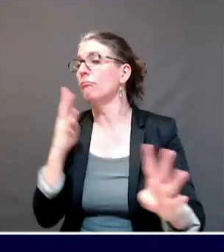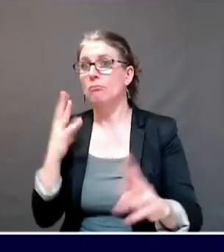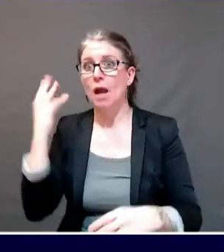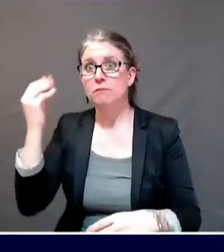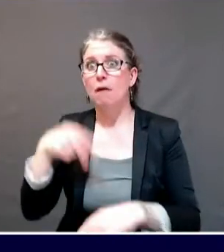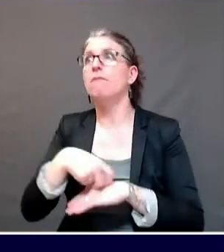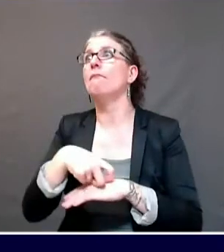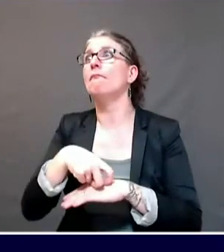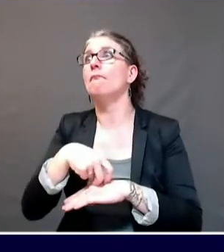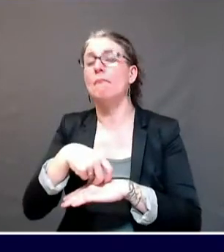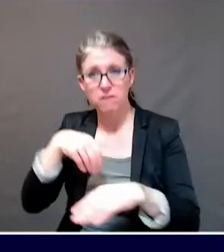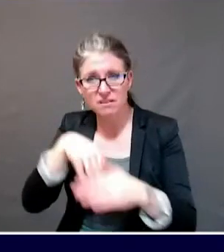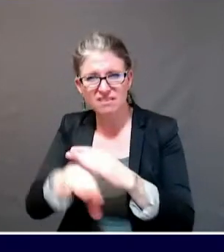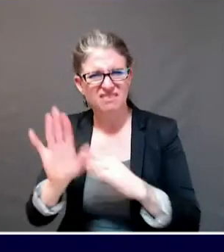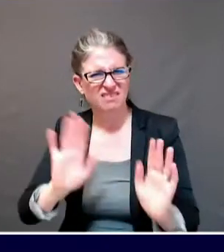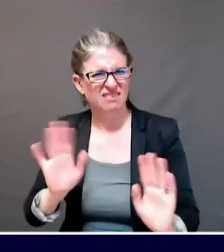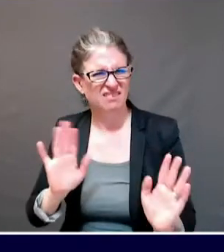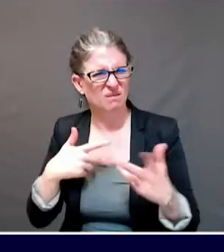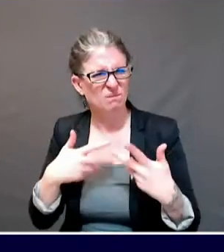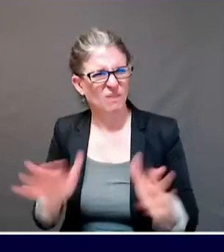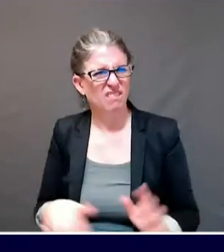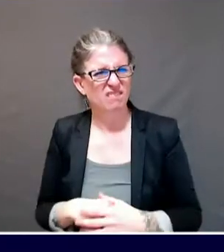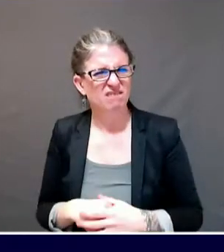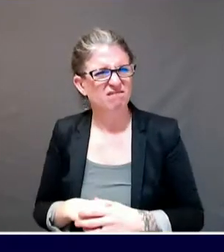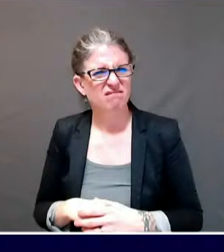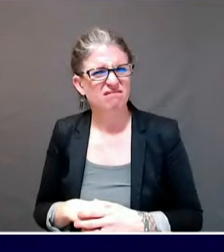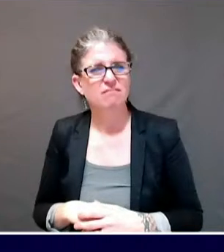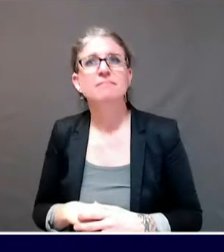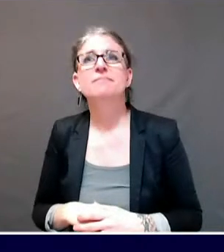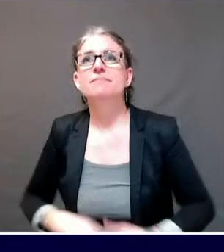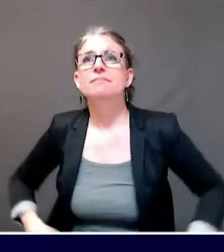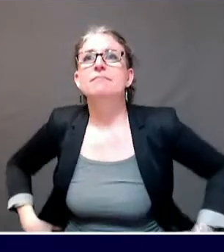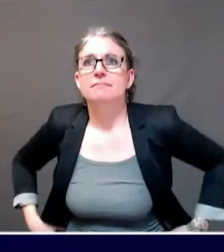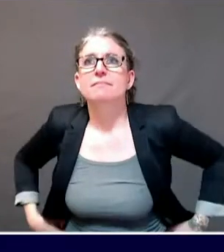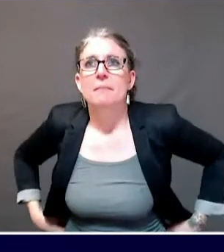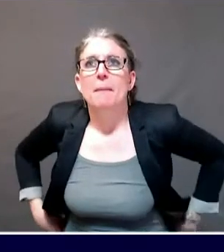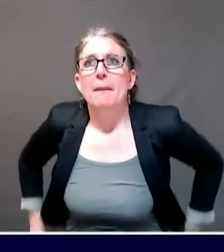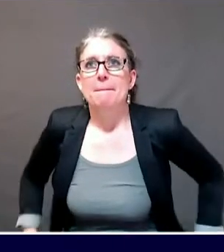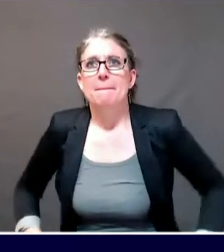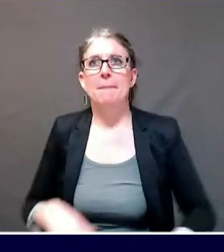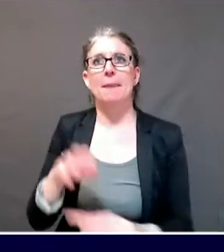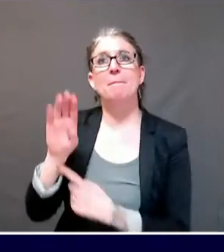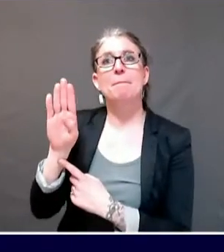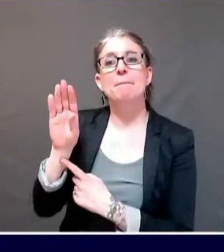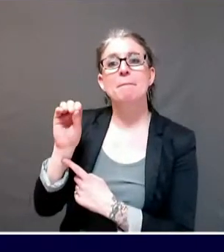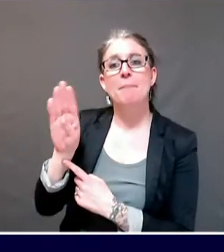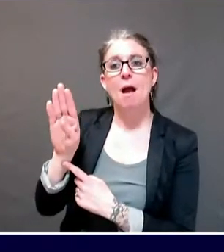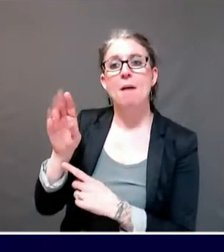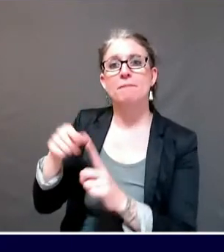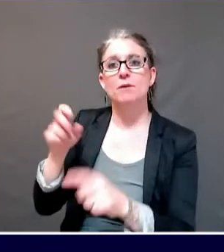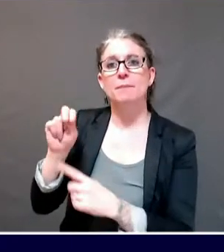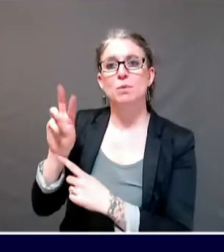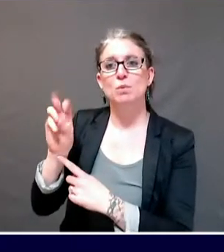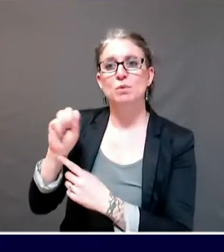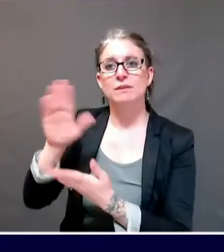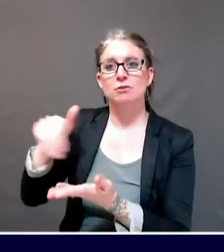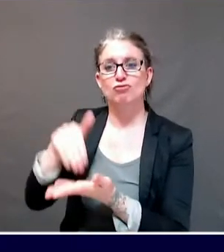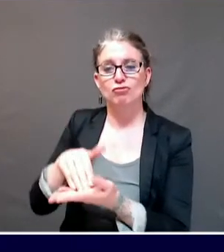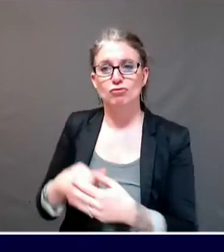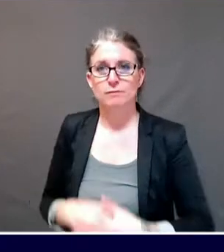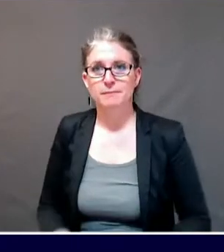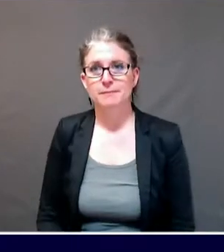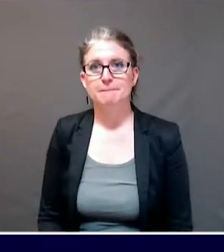next. Good afternoon. I wanted to get your thoughts on questions that have come up recently over the